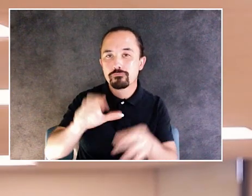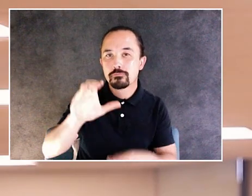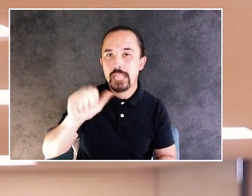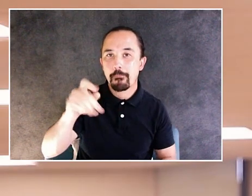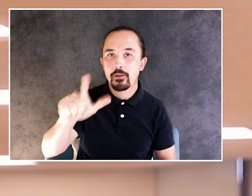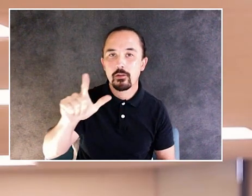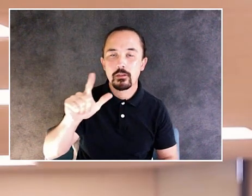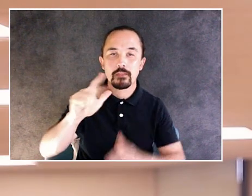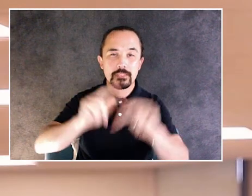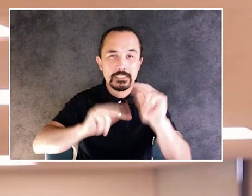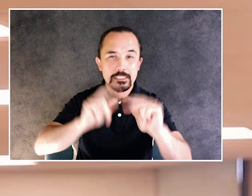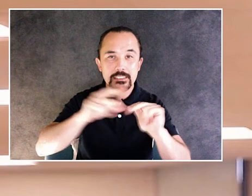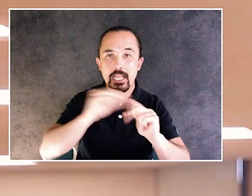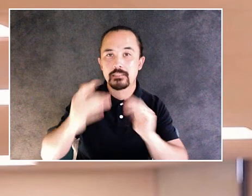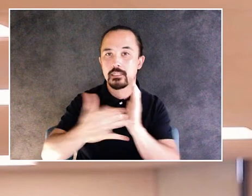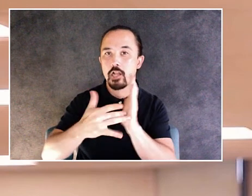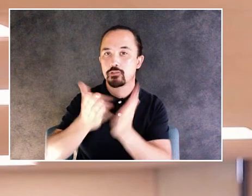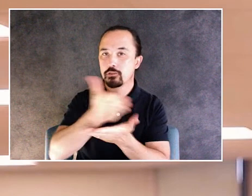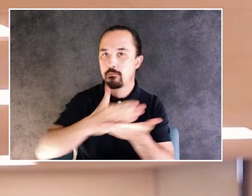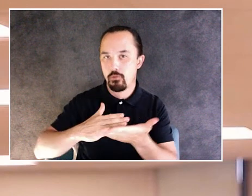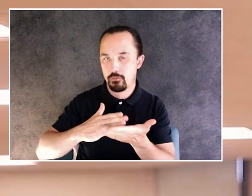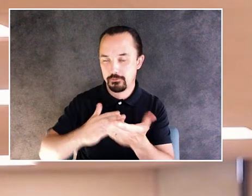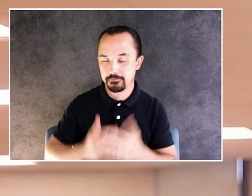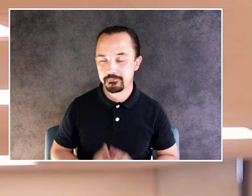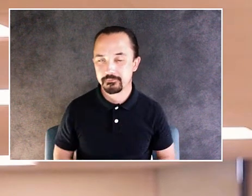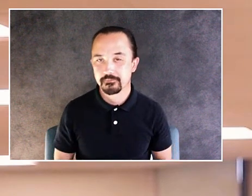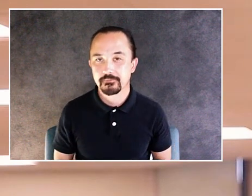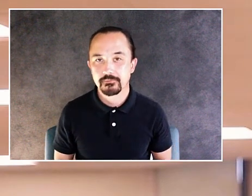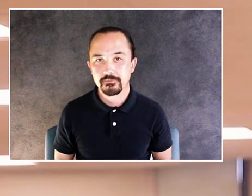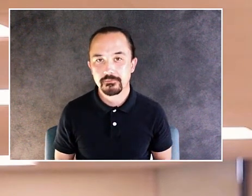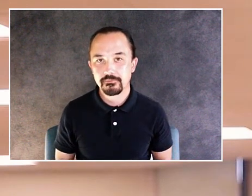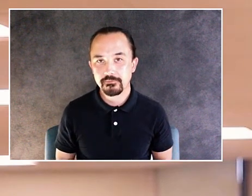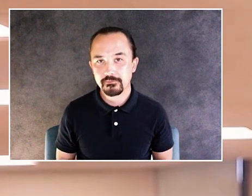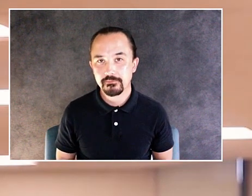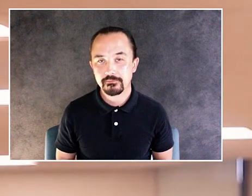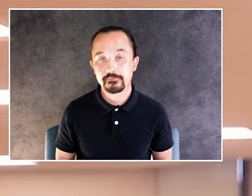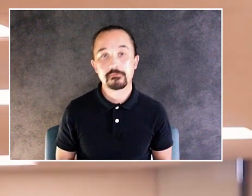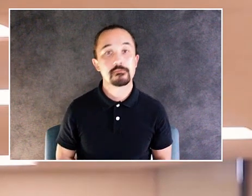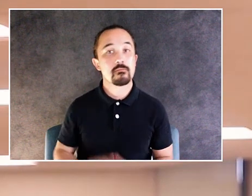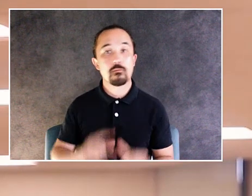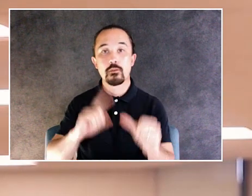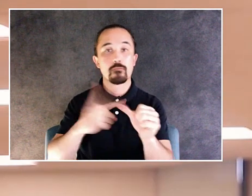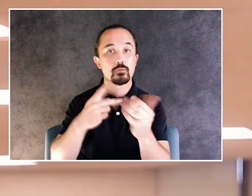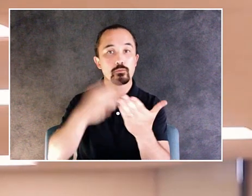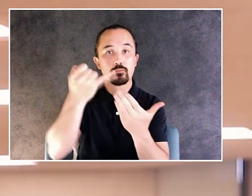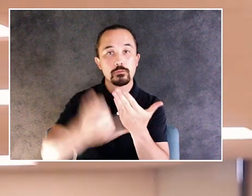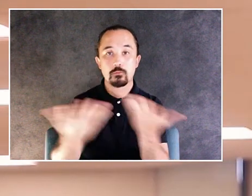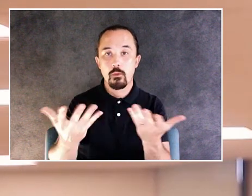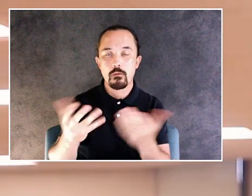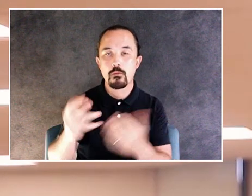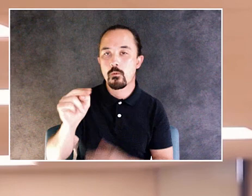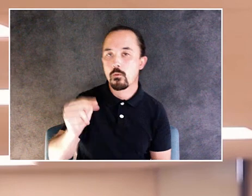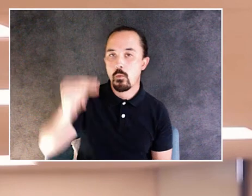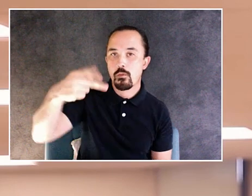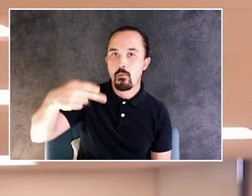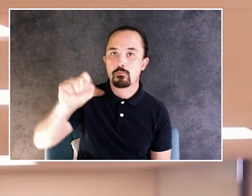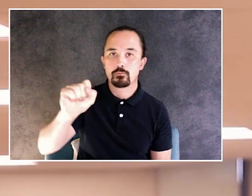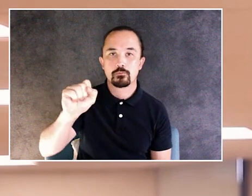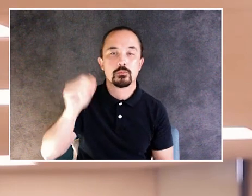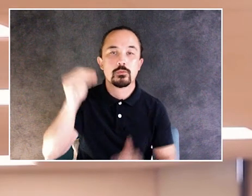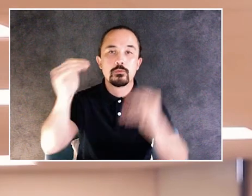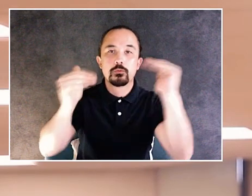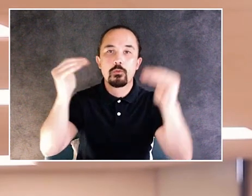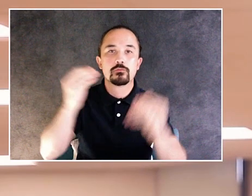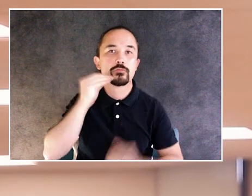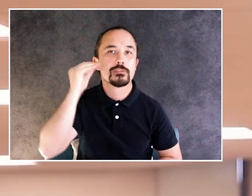and Technology component as it's written in the current MHSA plan. Our first project is the North Palm Springs Adult